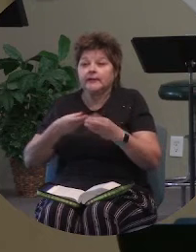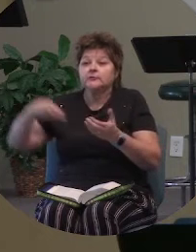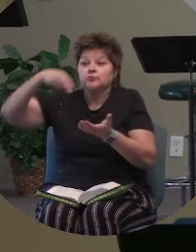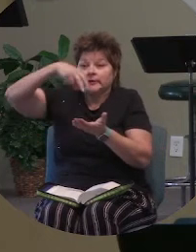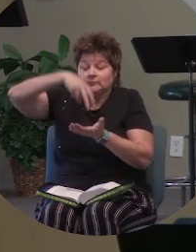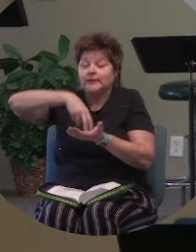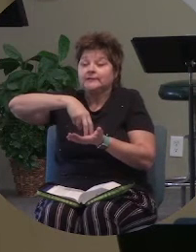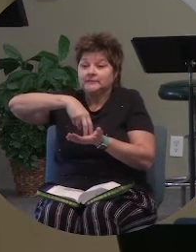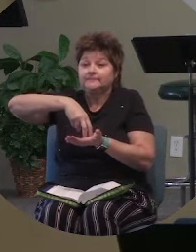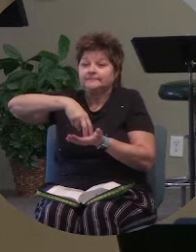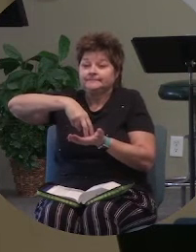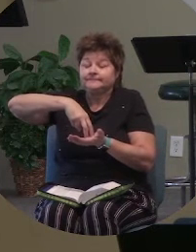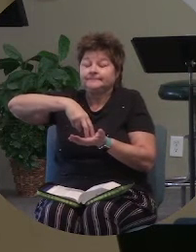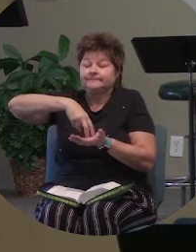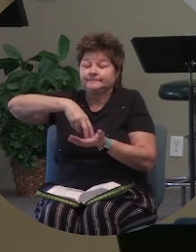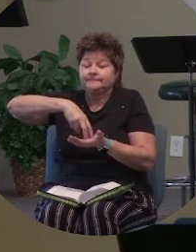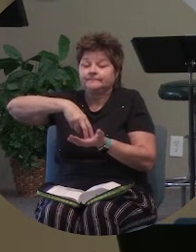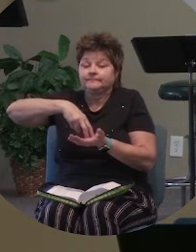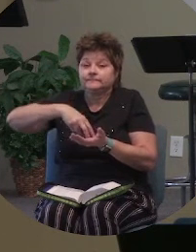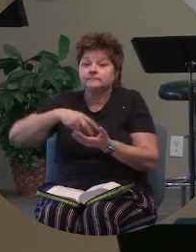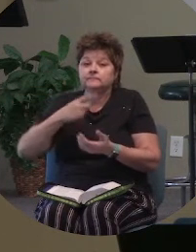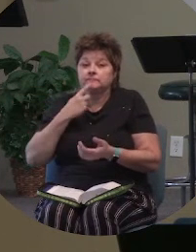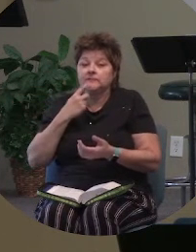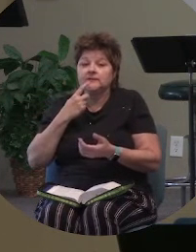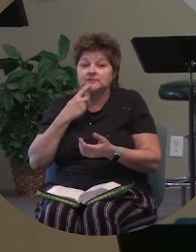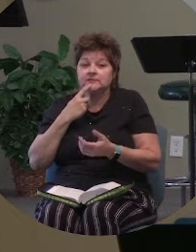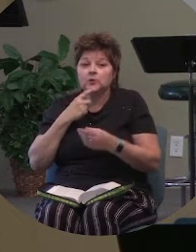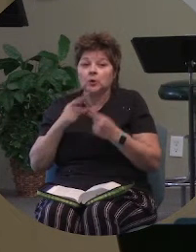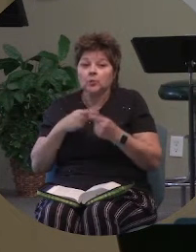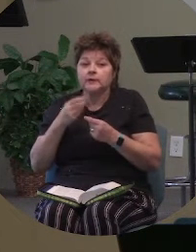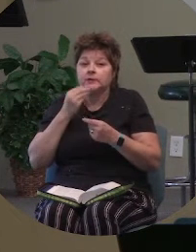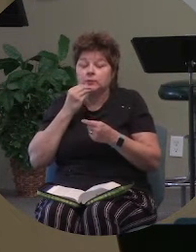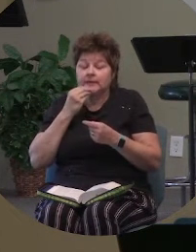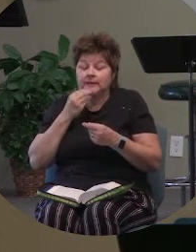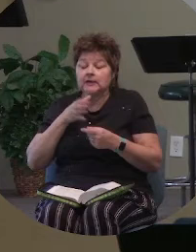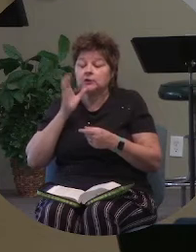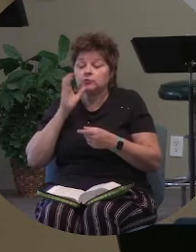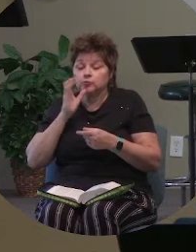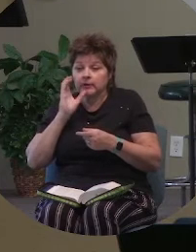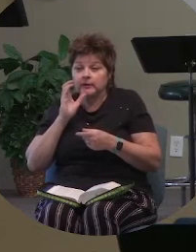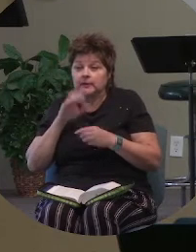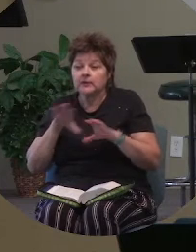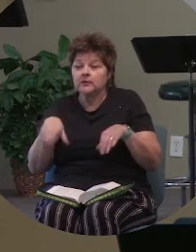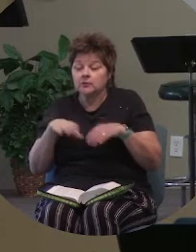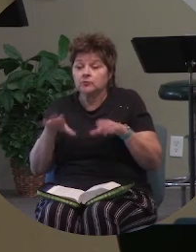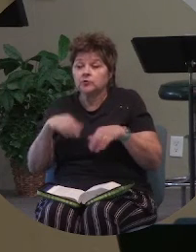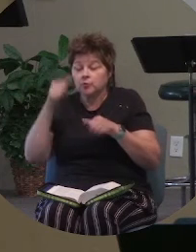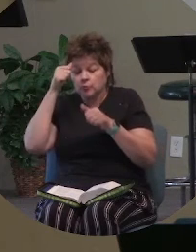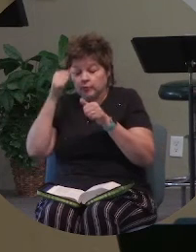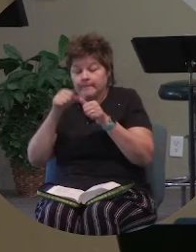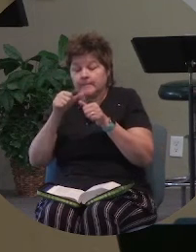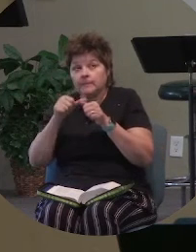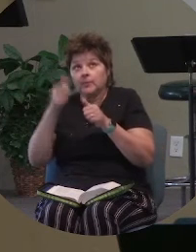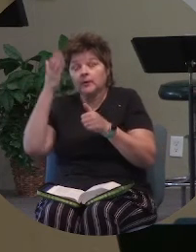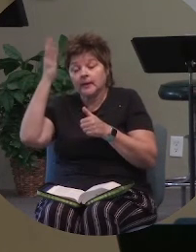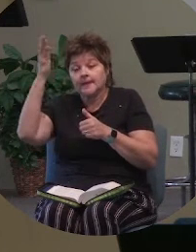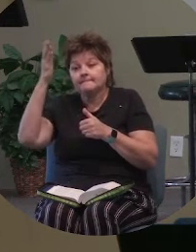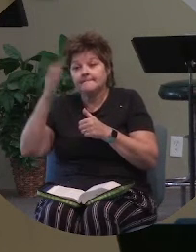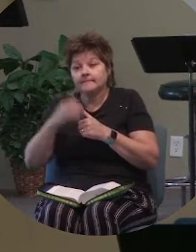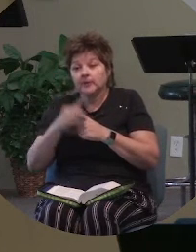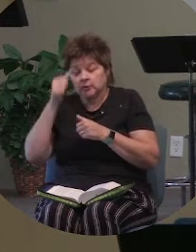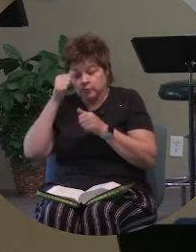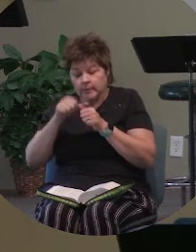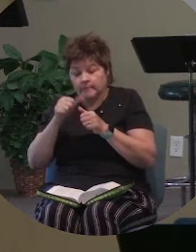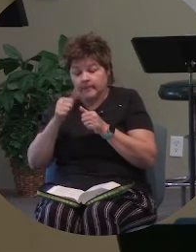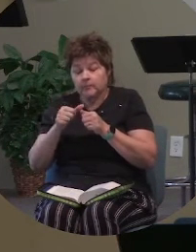resurrection. Because he says, when you eat and when you drink, you do this to remember me, to remember